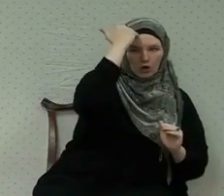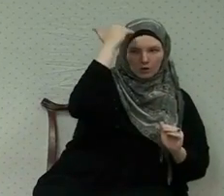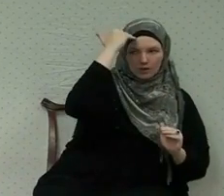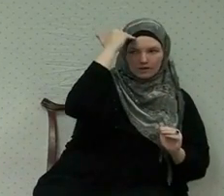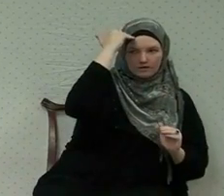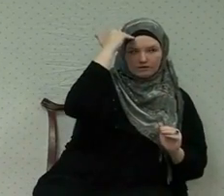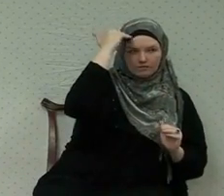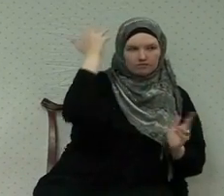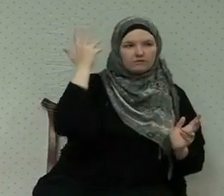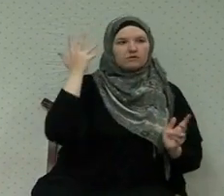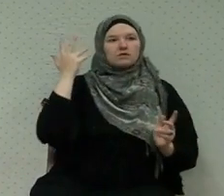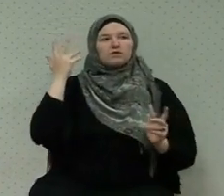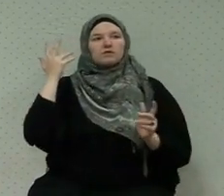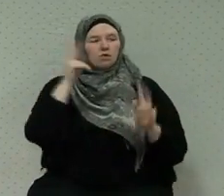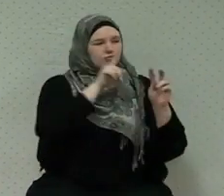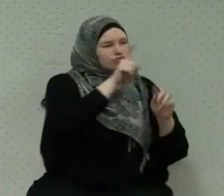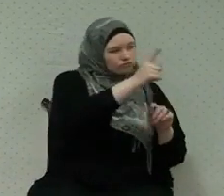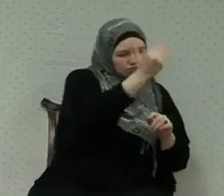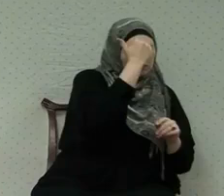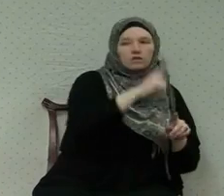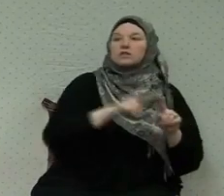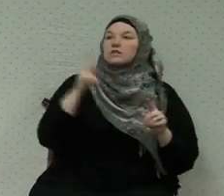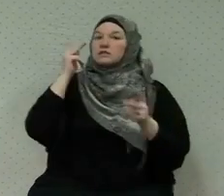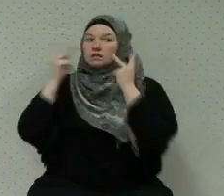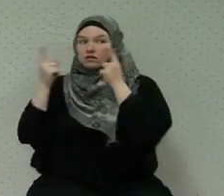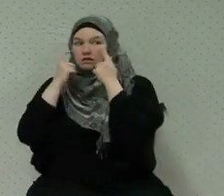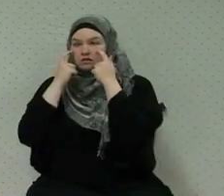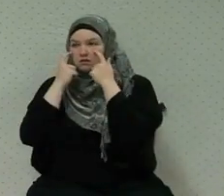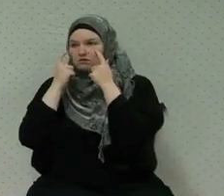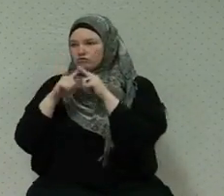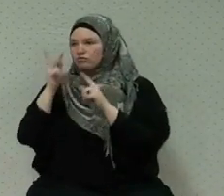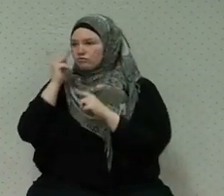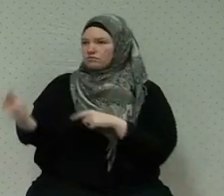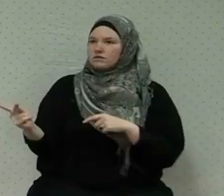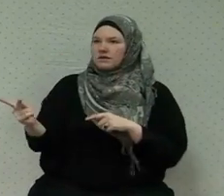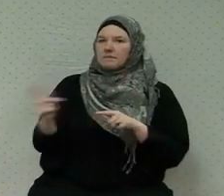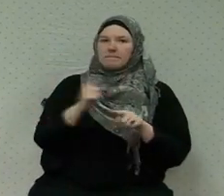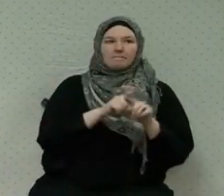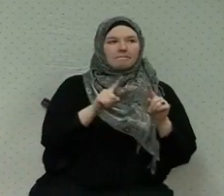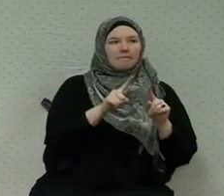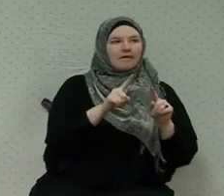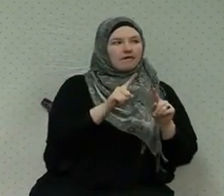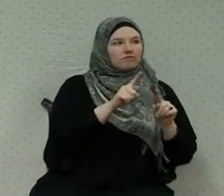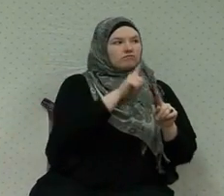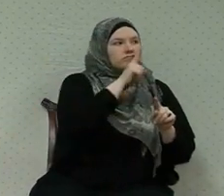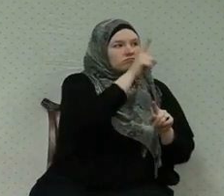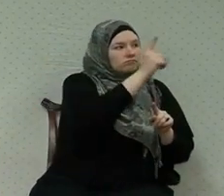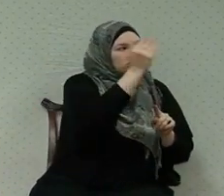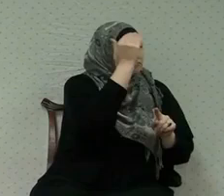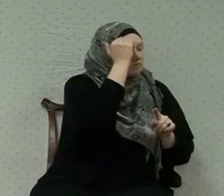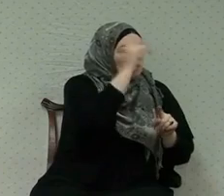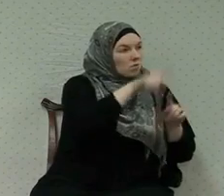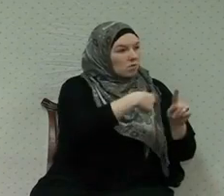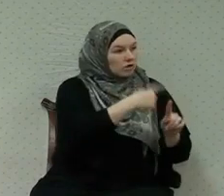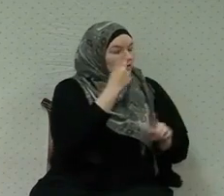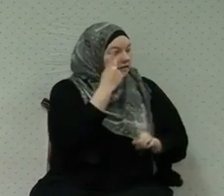view, your bare view of things. But insight is when you see